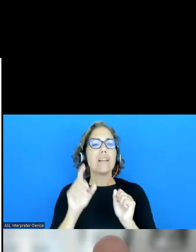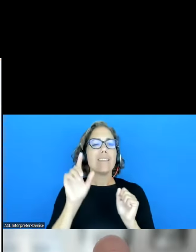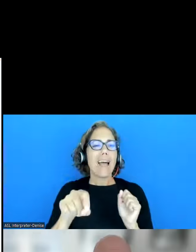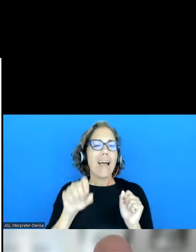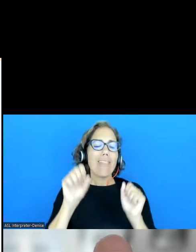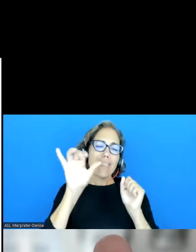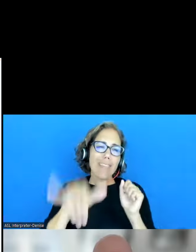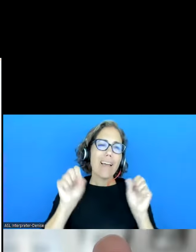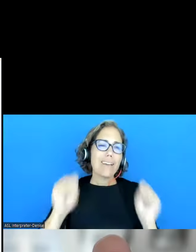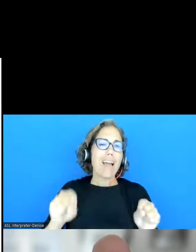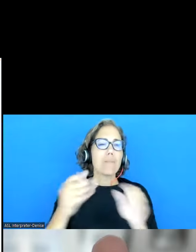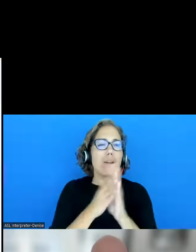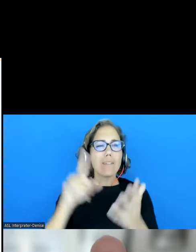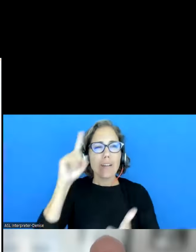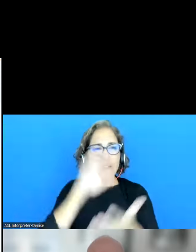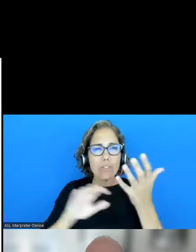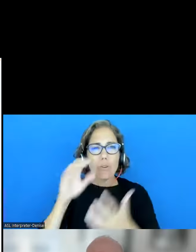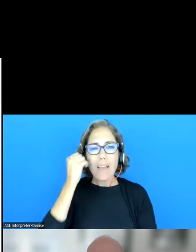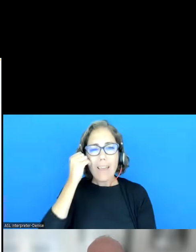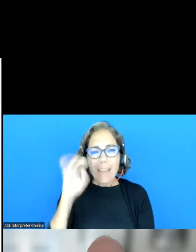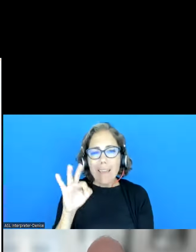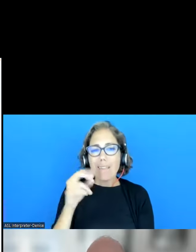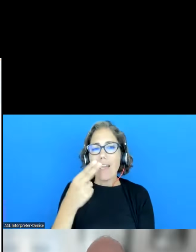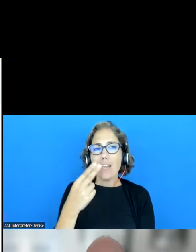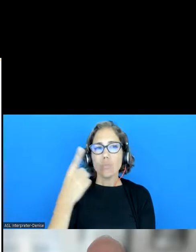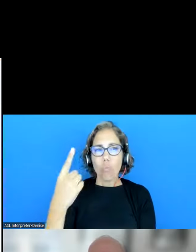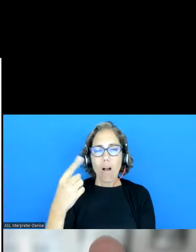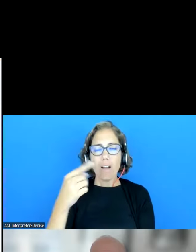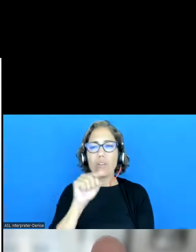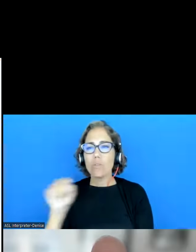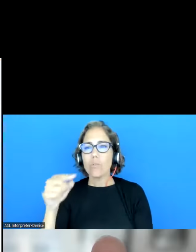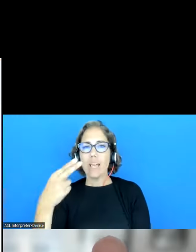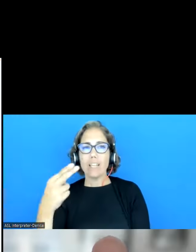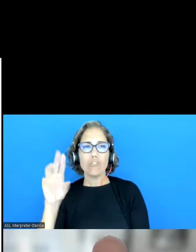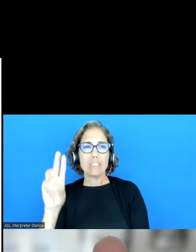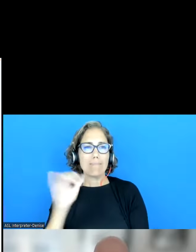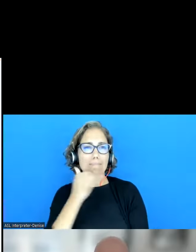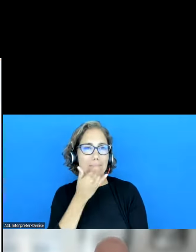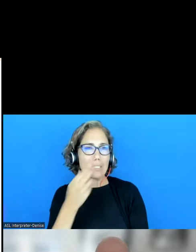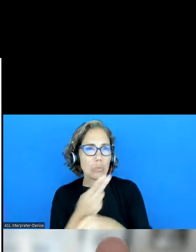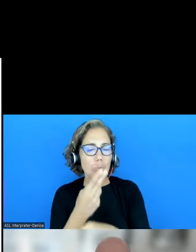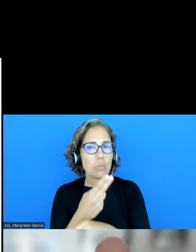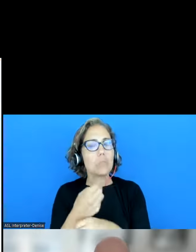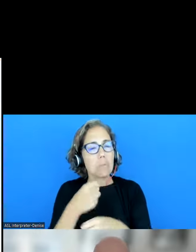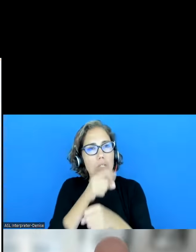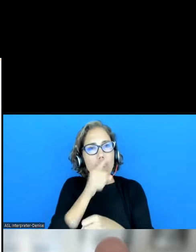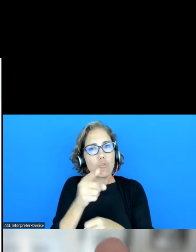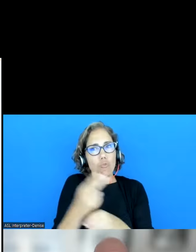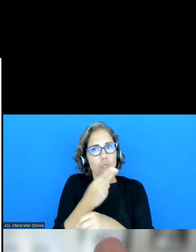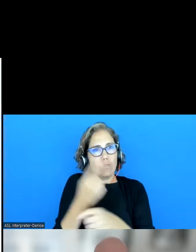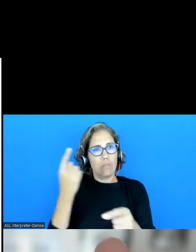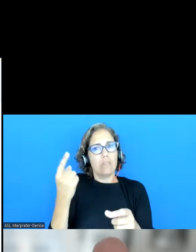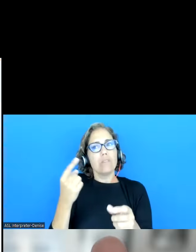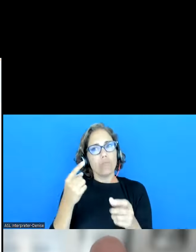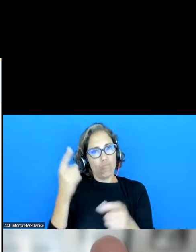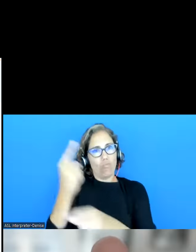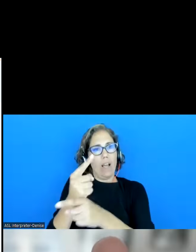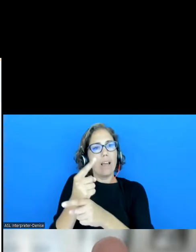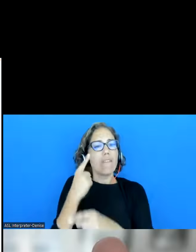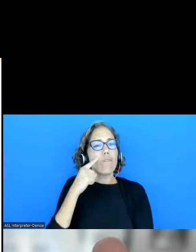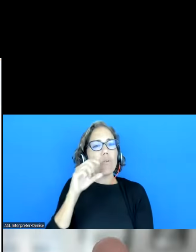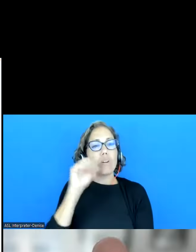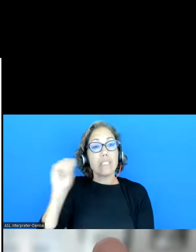to users if the H1 through H6 is misused. So you want to use it correctly, and for any style considerations, to actually